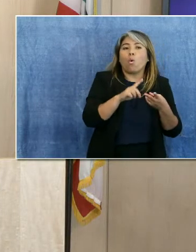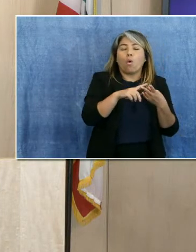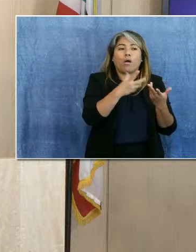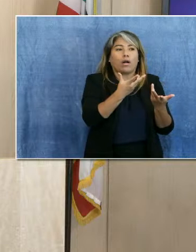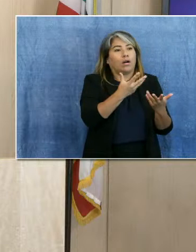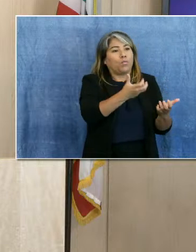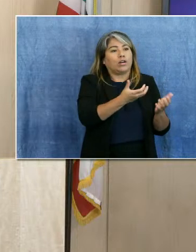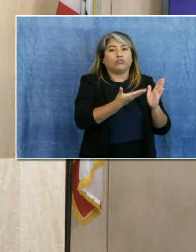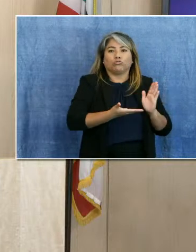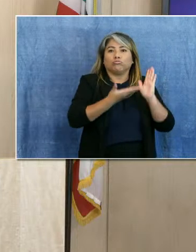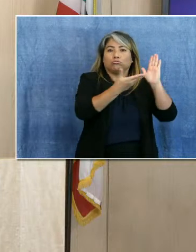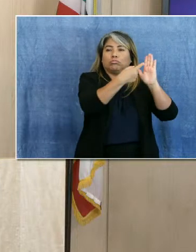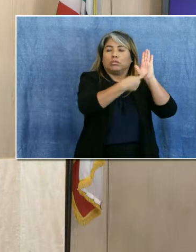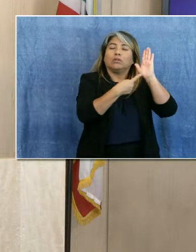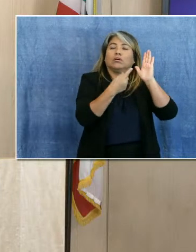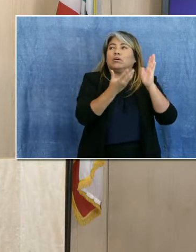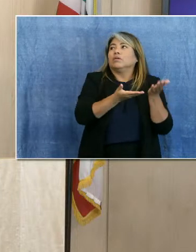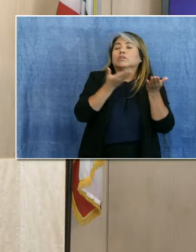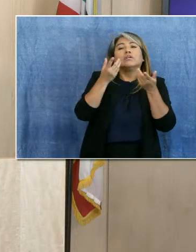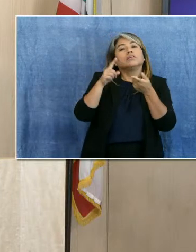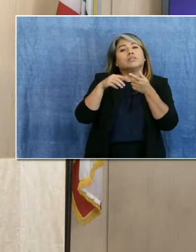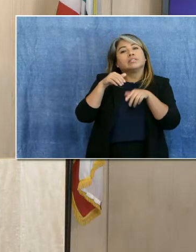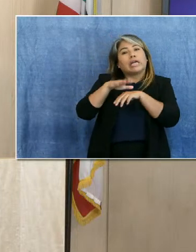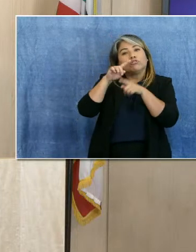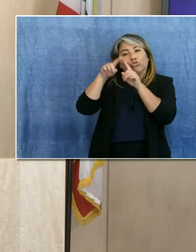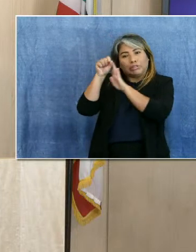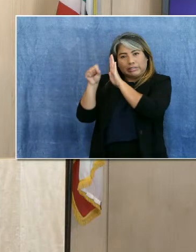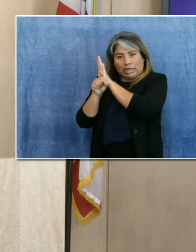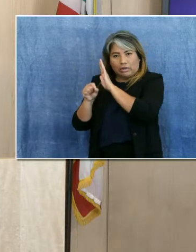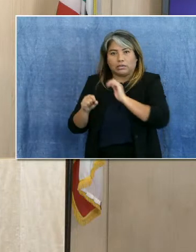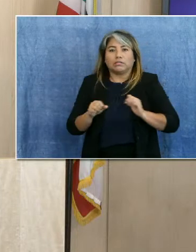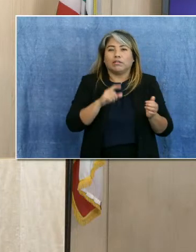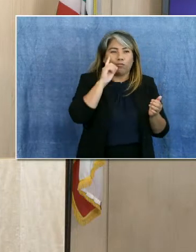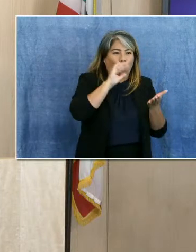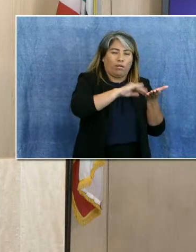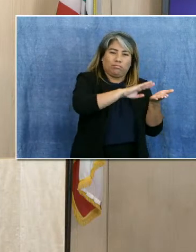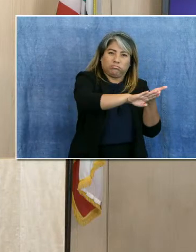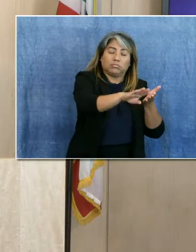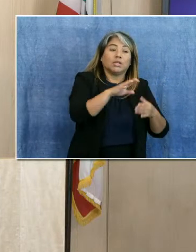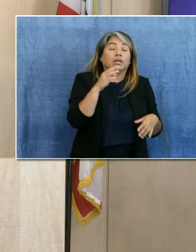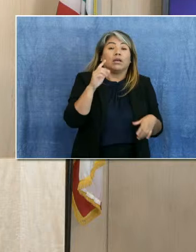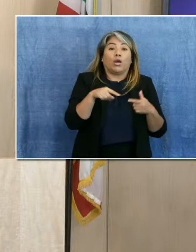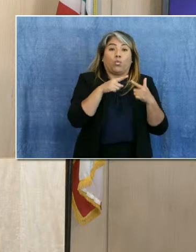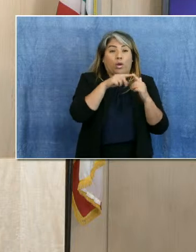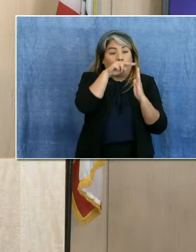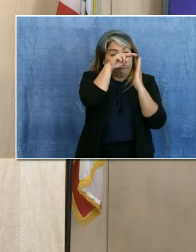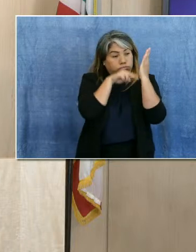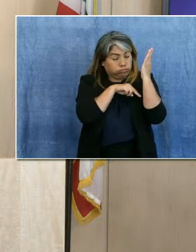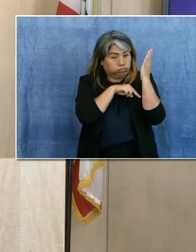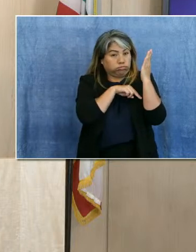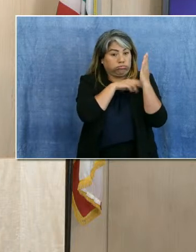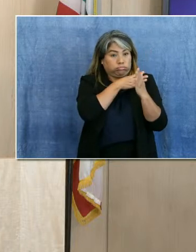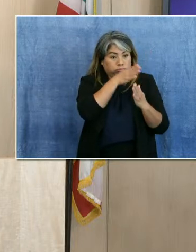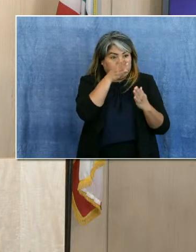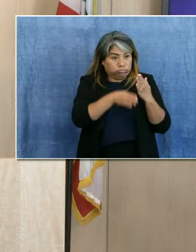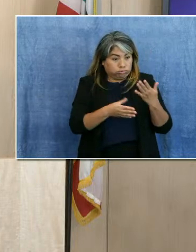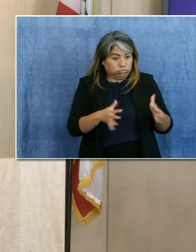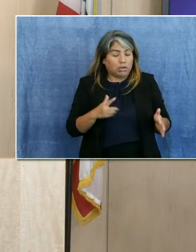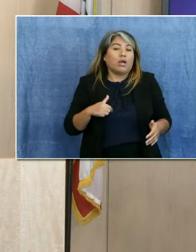attestation forms that will be submitted to the state. Once they are, the review is complete, we approve